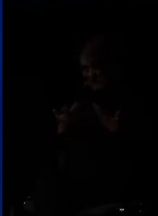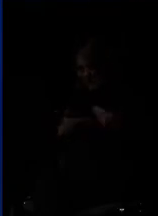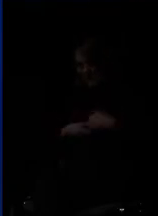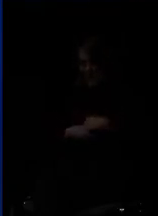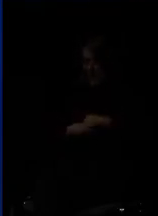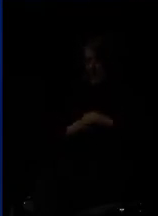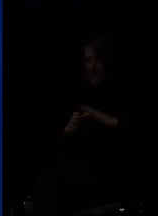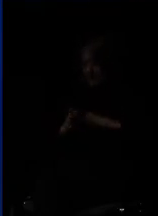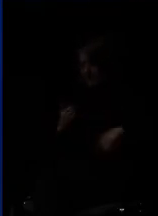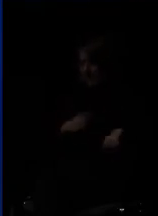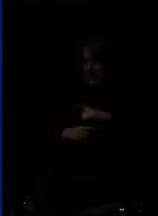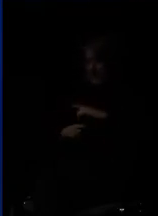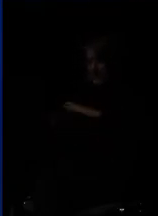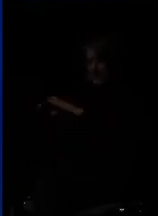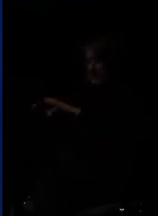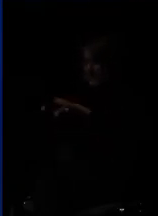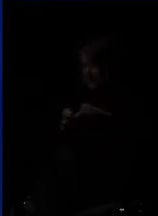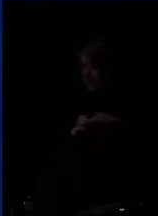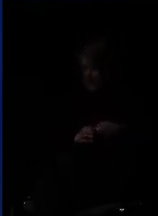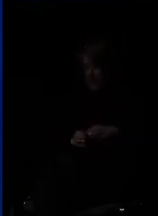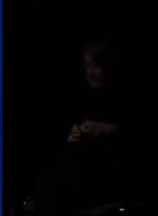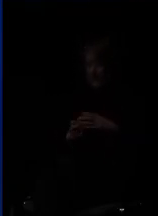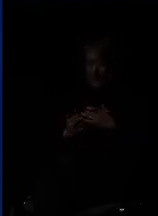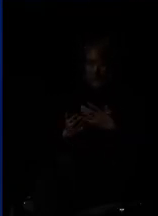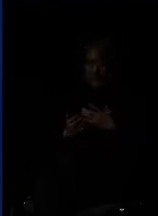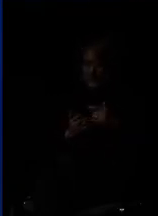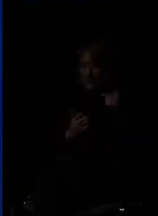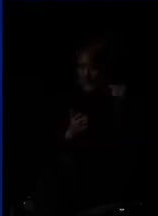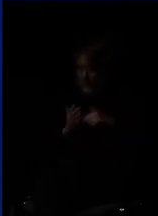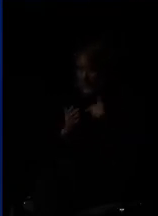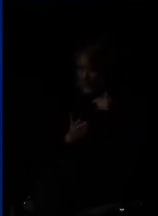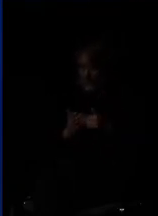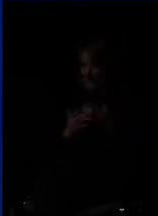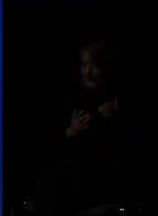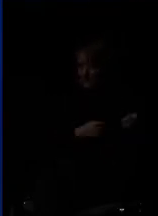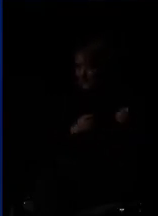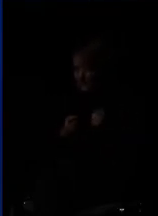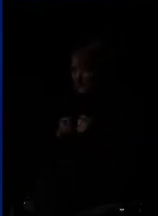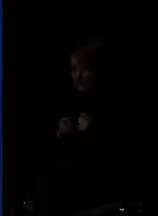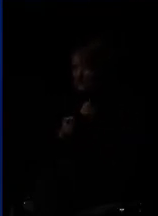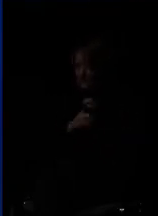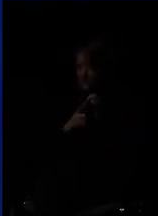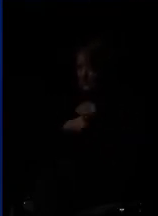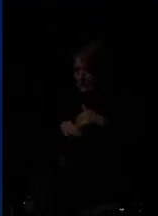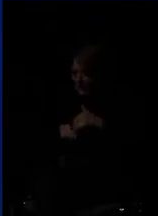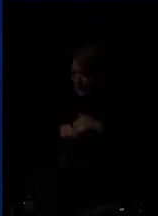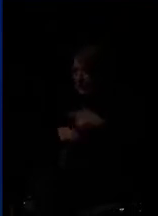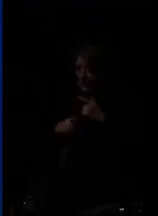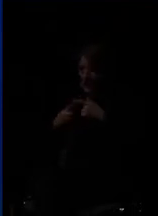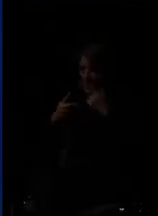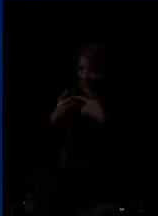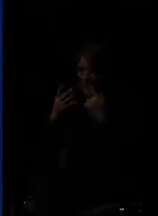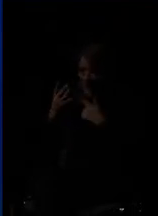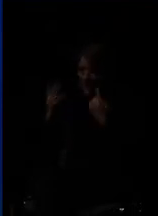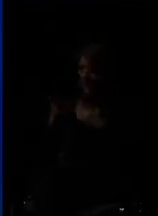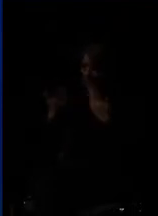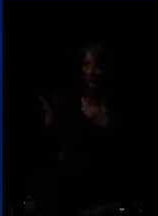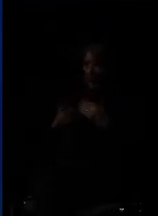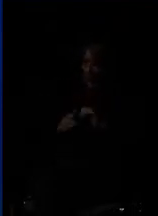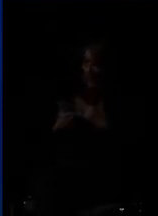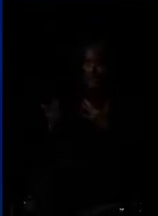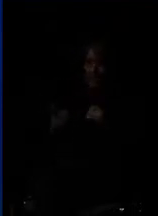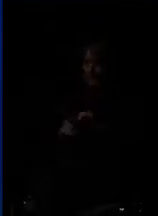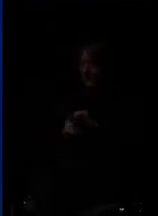from every other department. How much gas did special effects have to bring on the day? How much of it was going to be done by